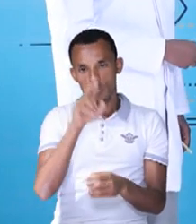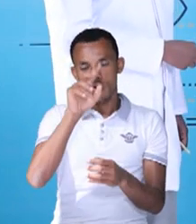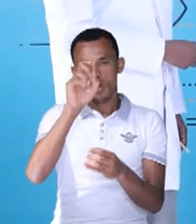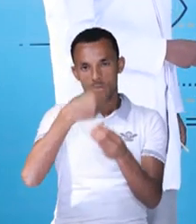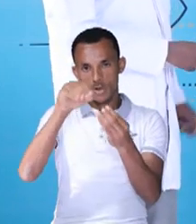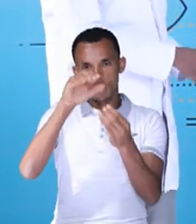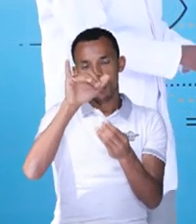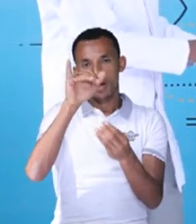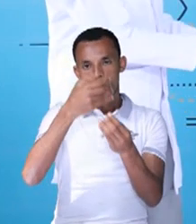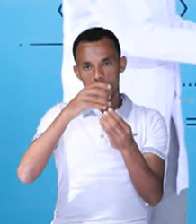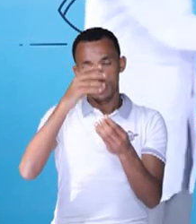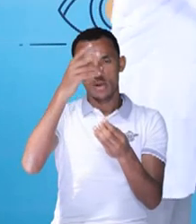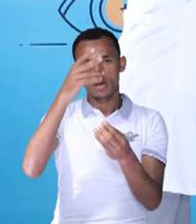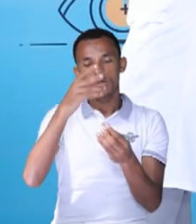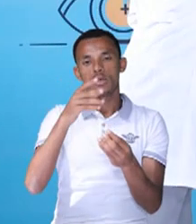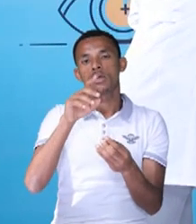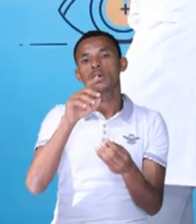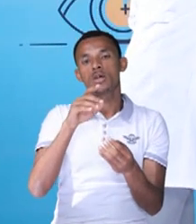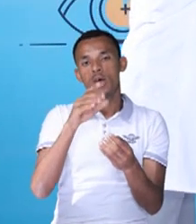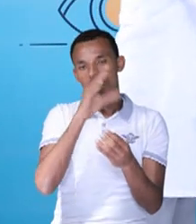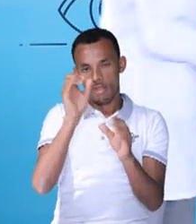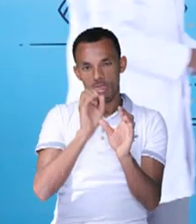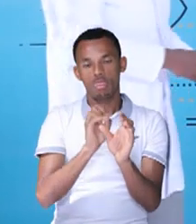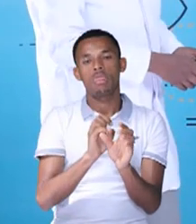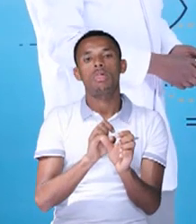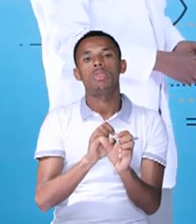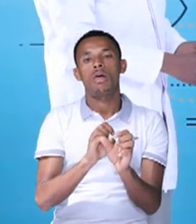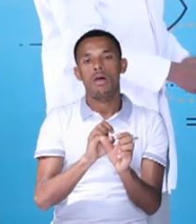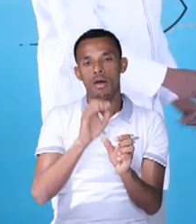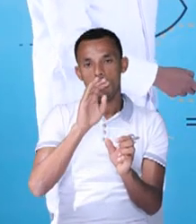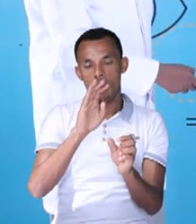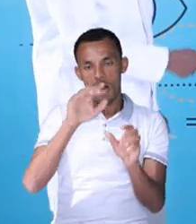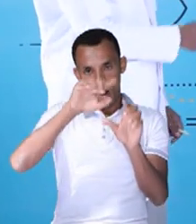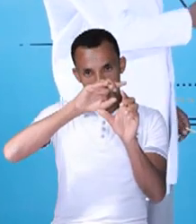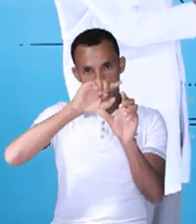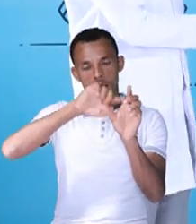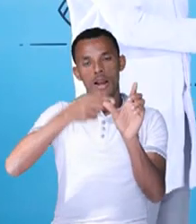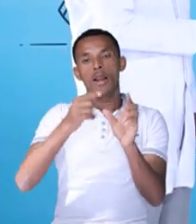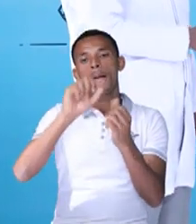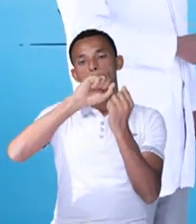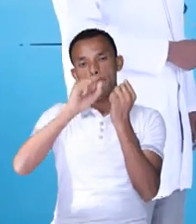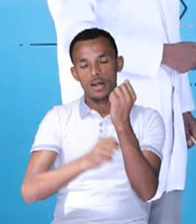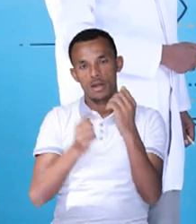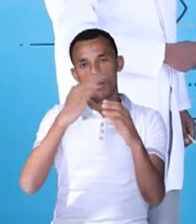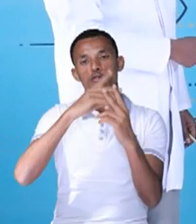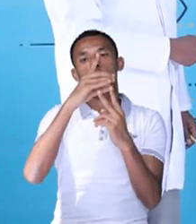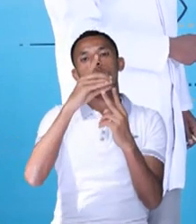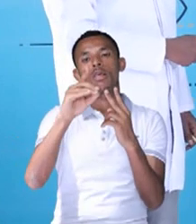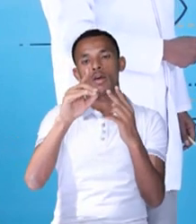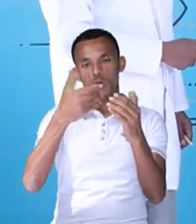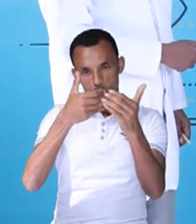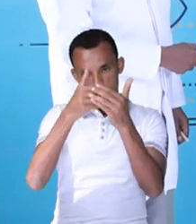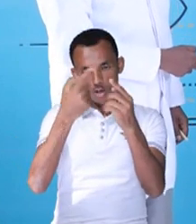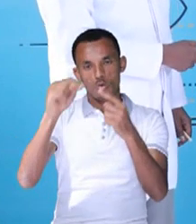plus y squared, and theta be an angle made in the vector corresponding to